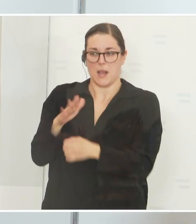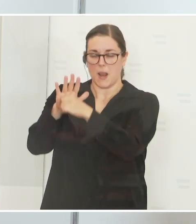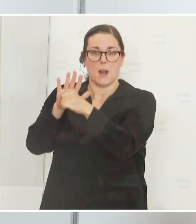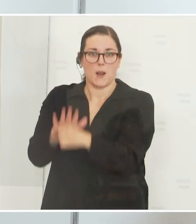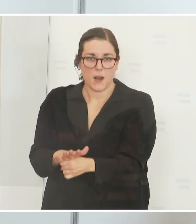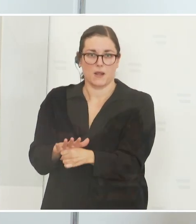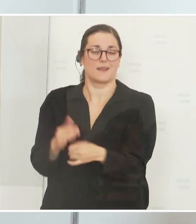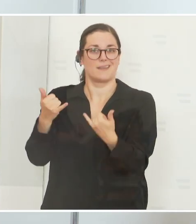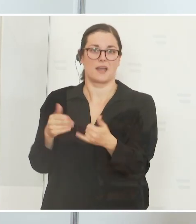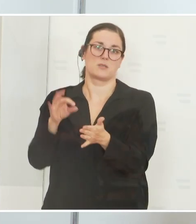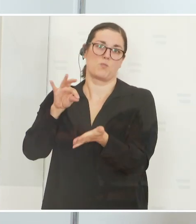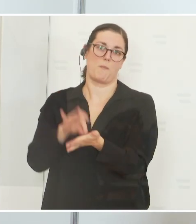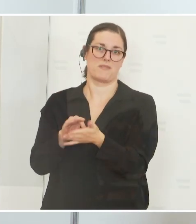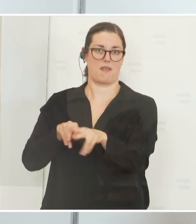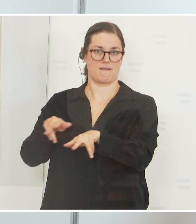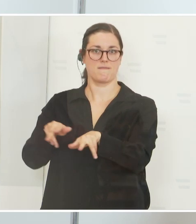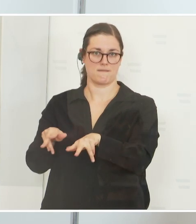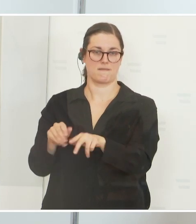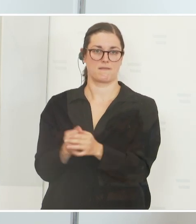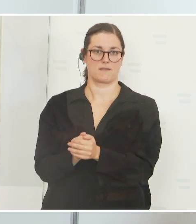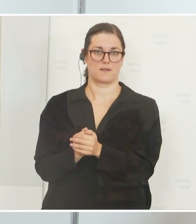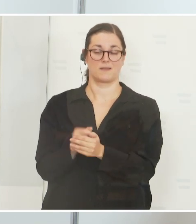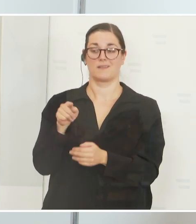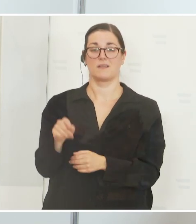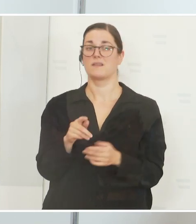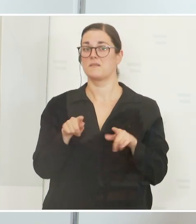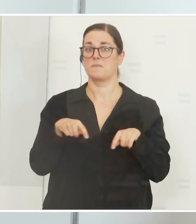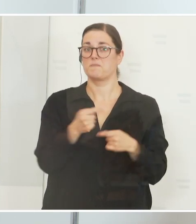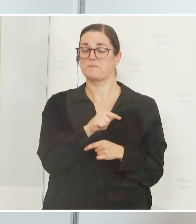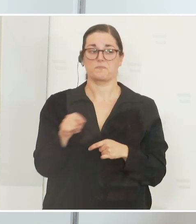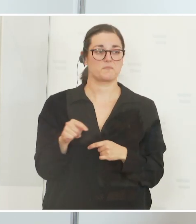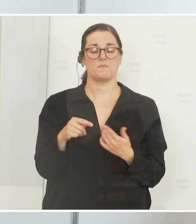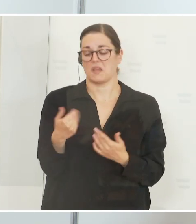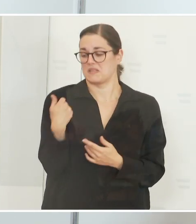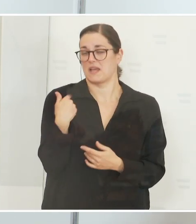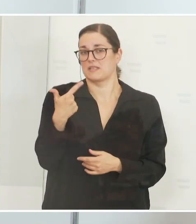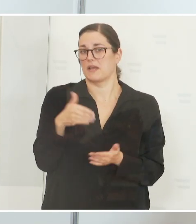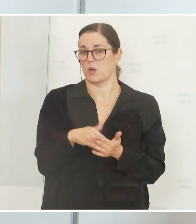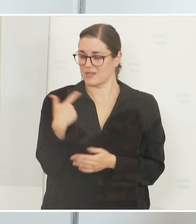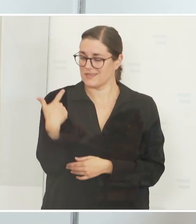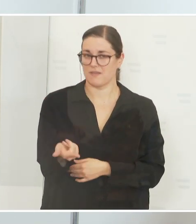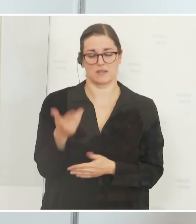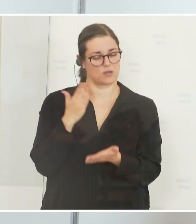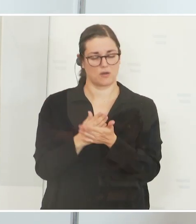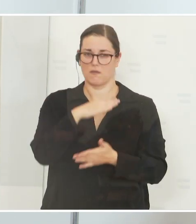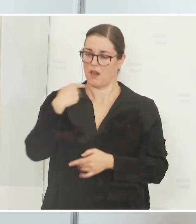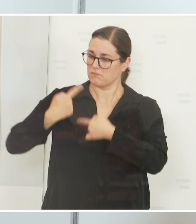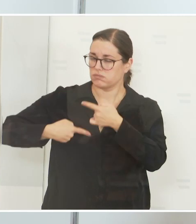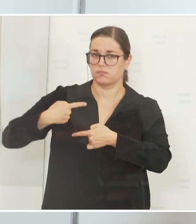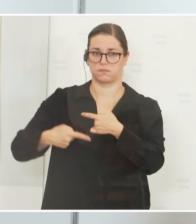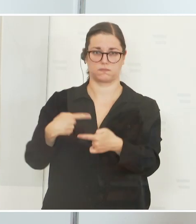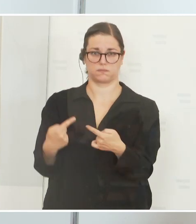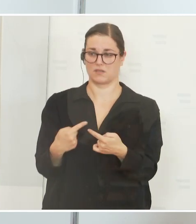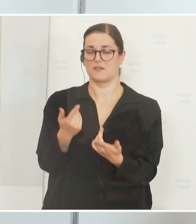regime. We estimate up to 40,000 have been detained since 2020, up to 2,000